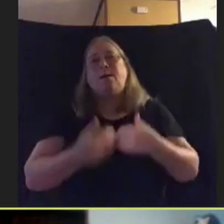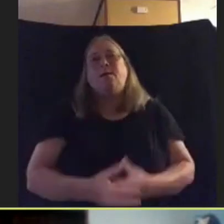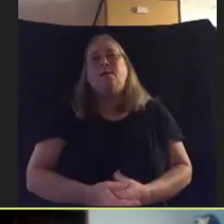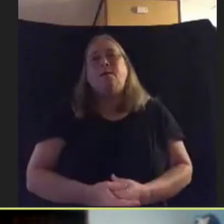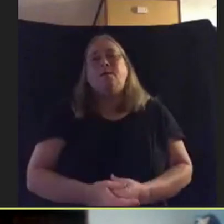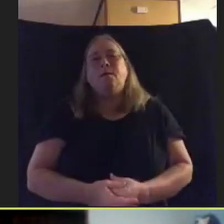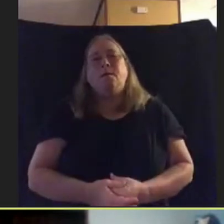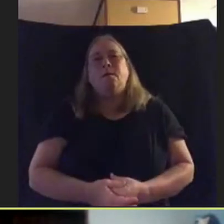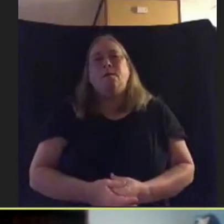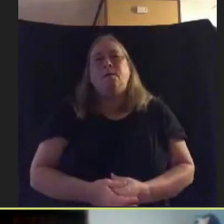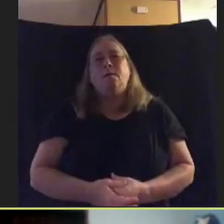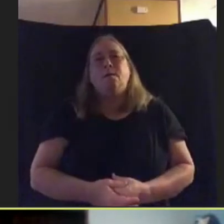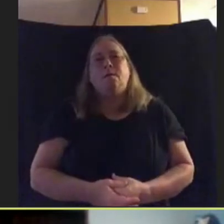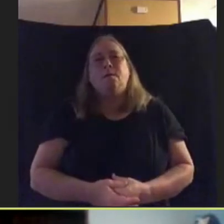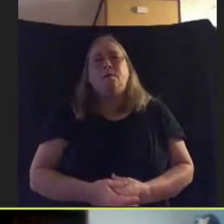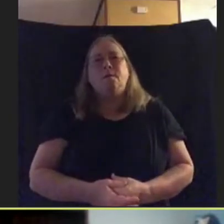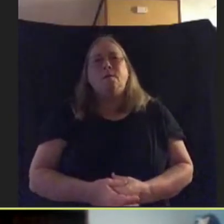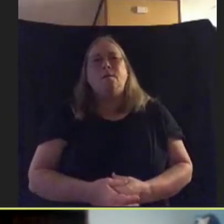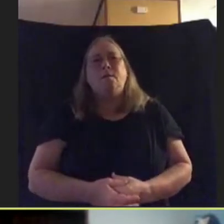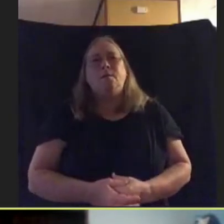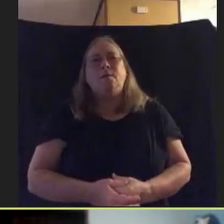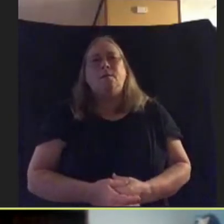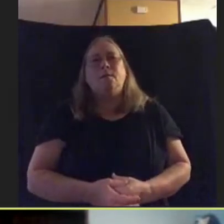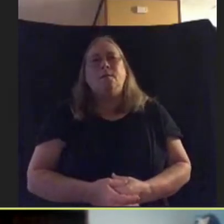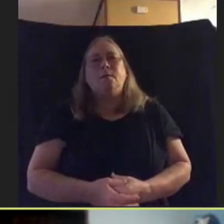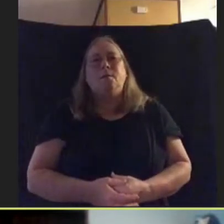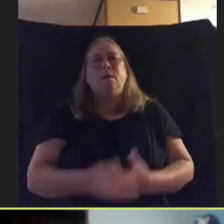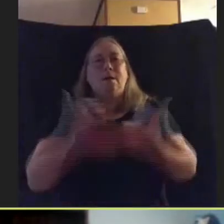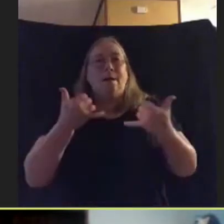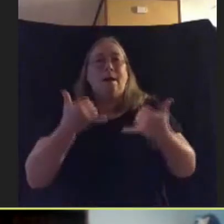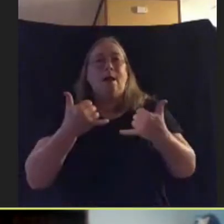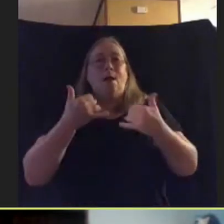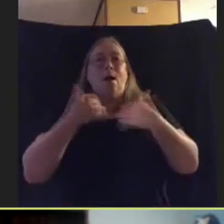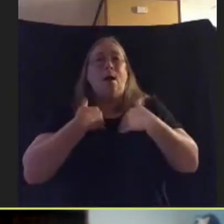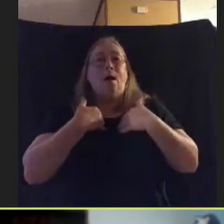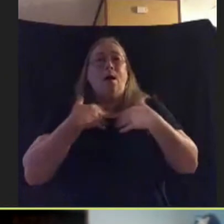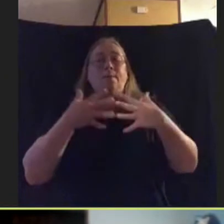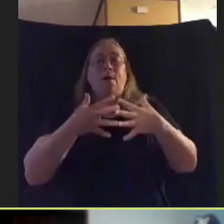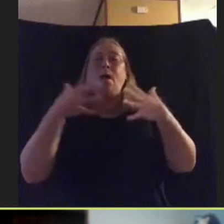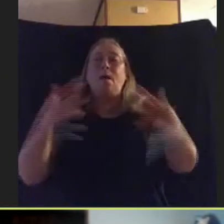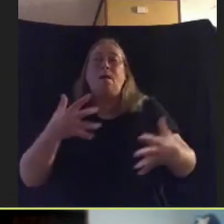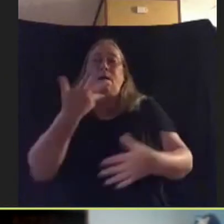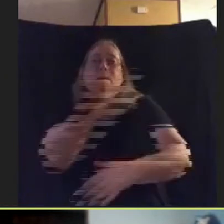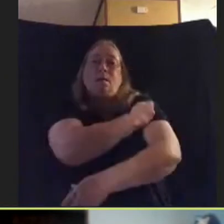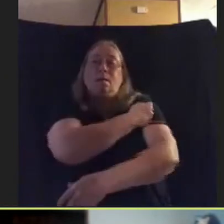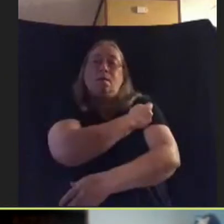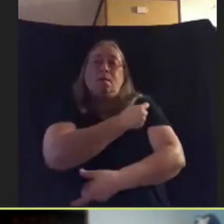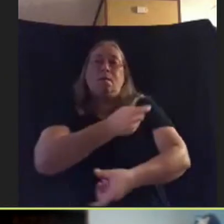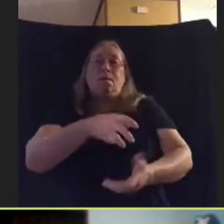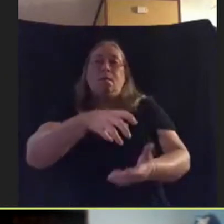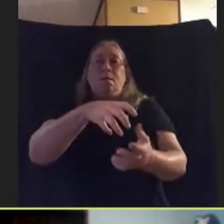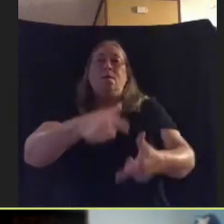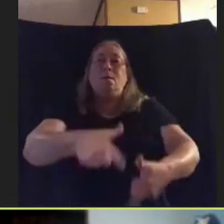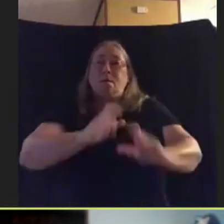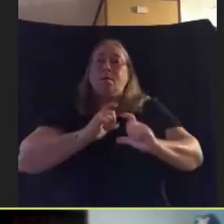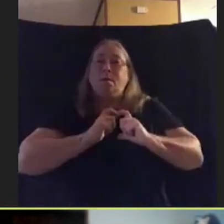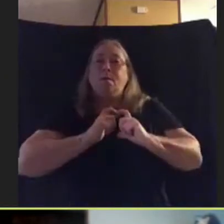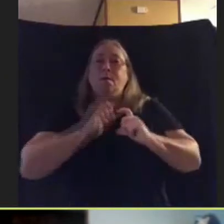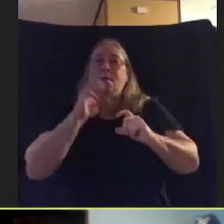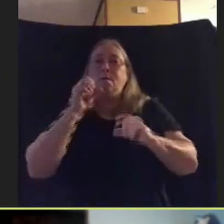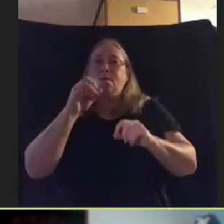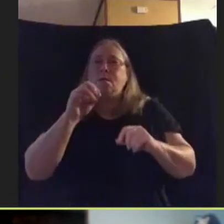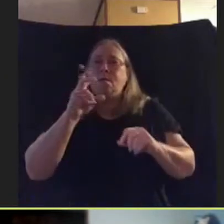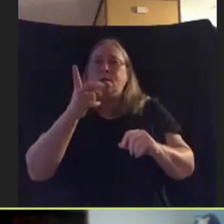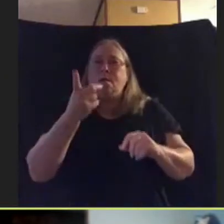now we have a pretty static amount of vaccine that's being allocated to us on a weekly basis. As Dr. Dobbs said, about